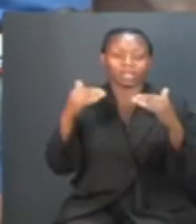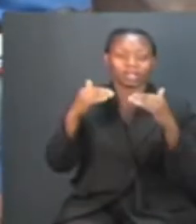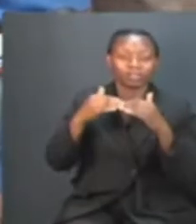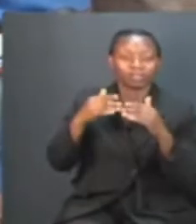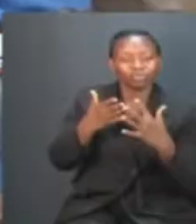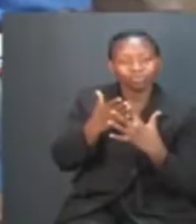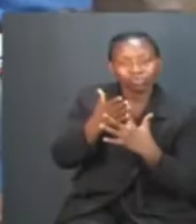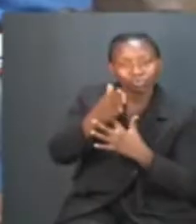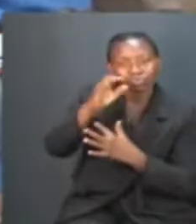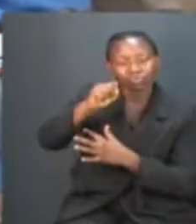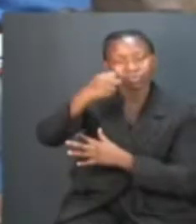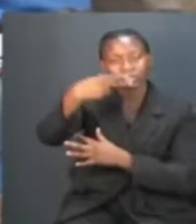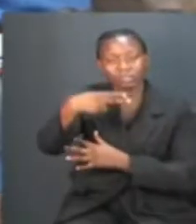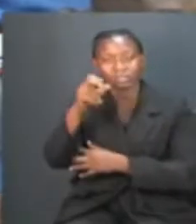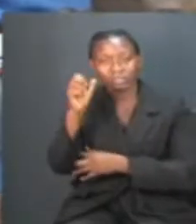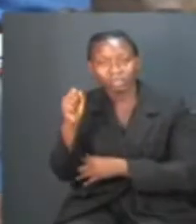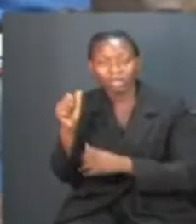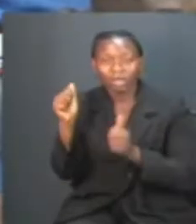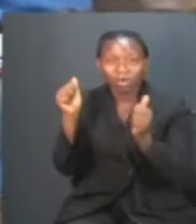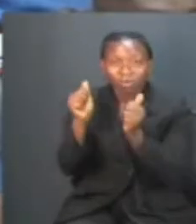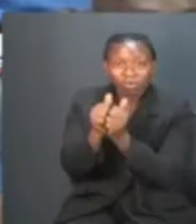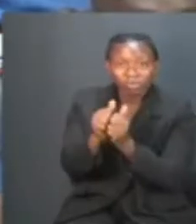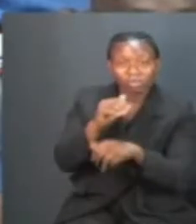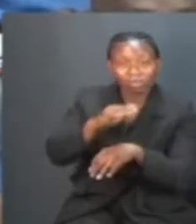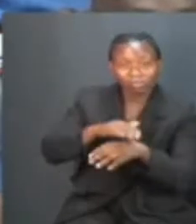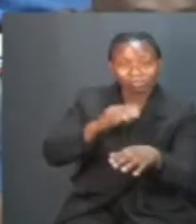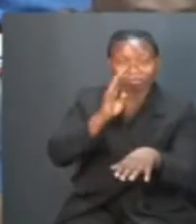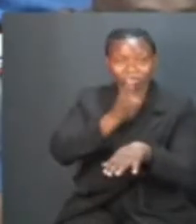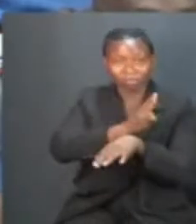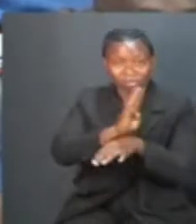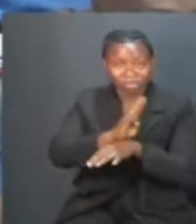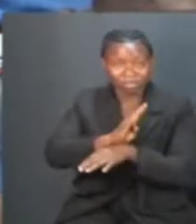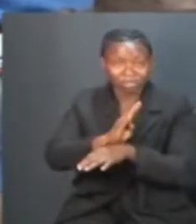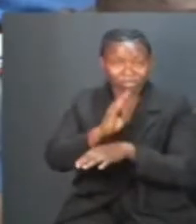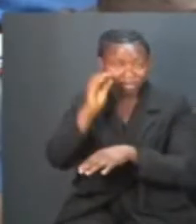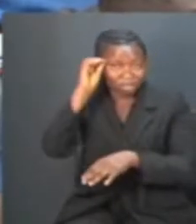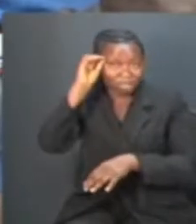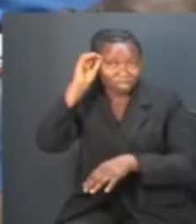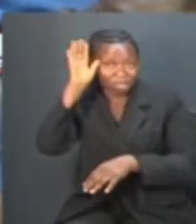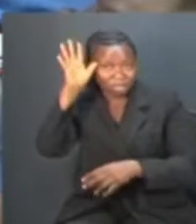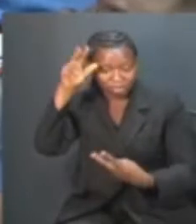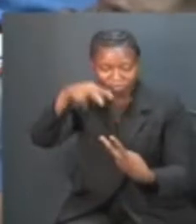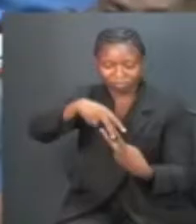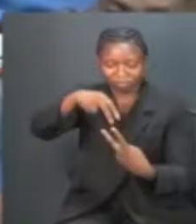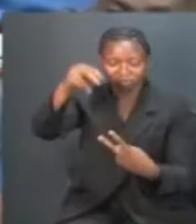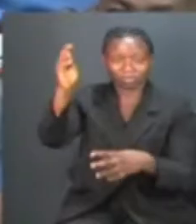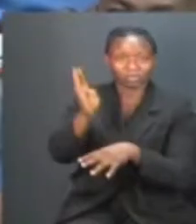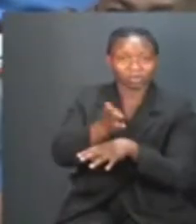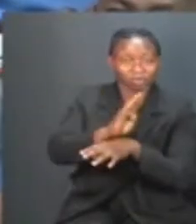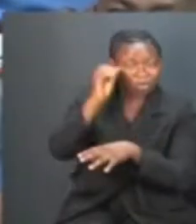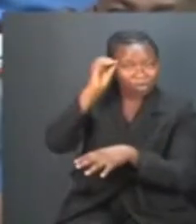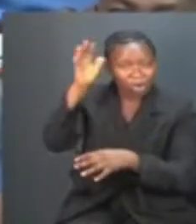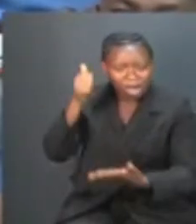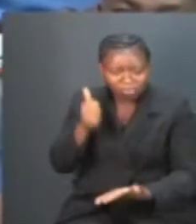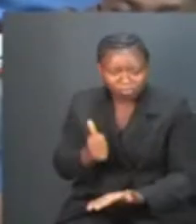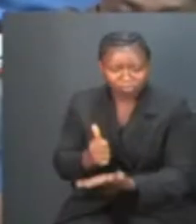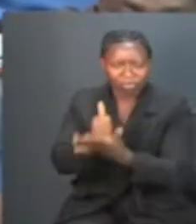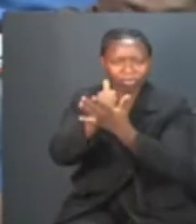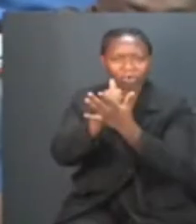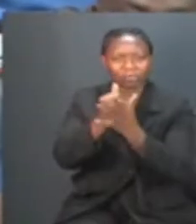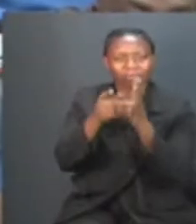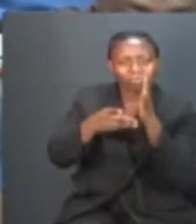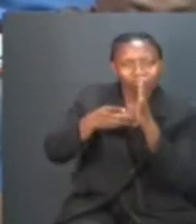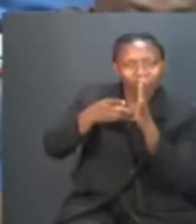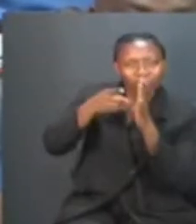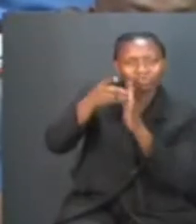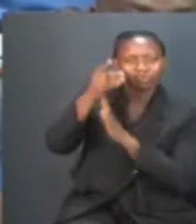senior high school, with a core in entrepreneurship and an elective in entrepreneurship, will help also develop the minds